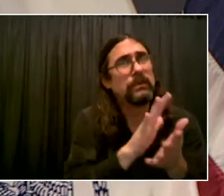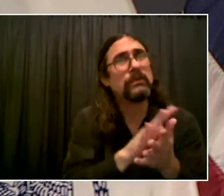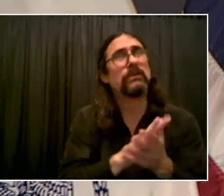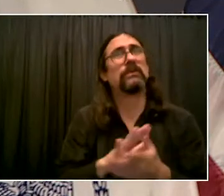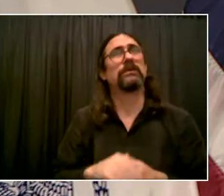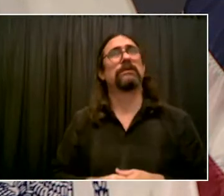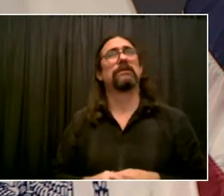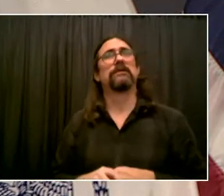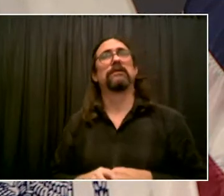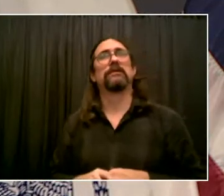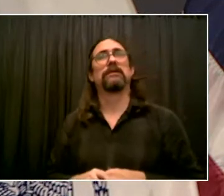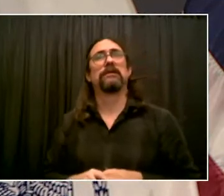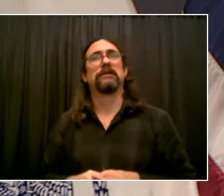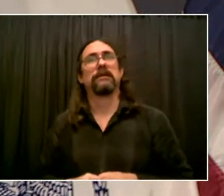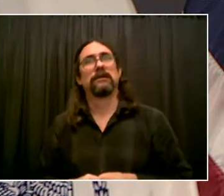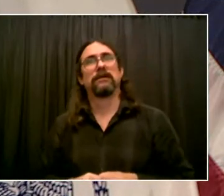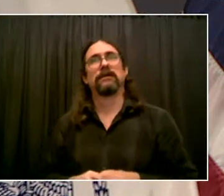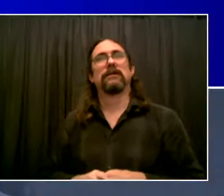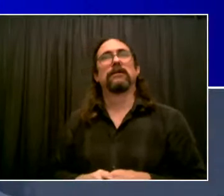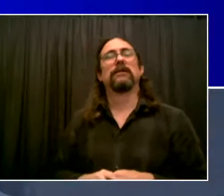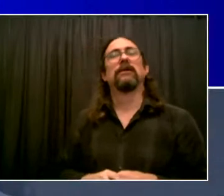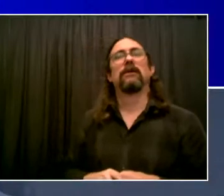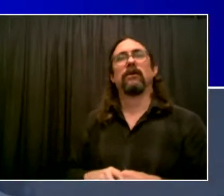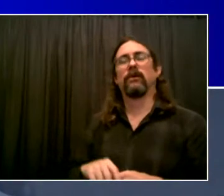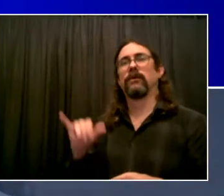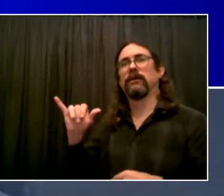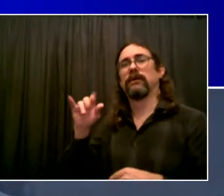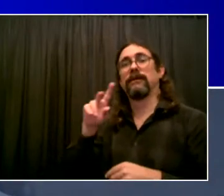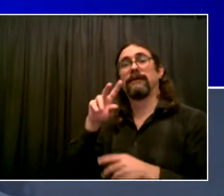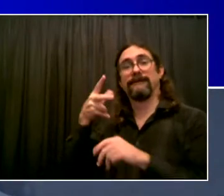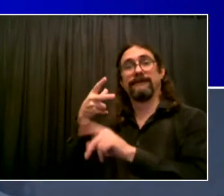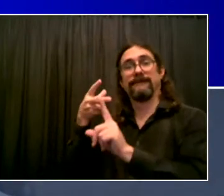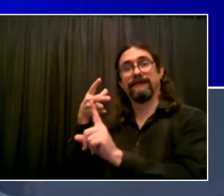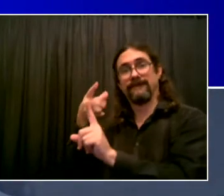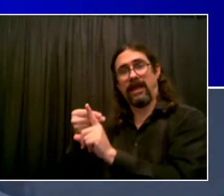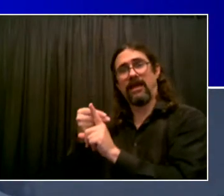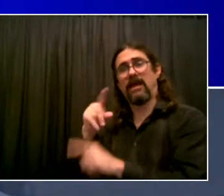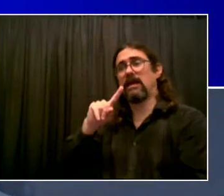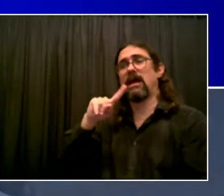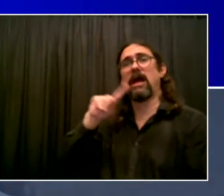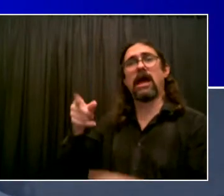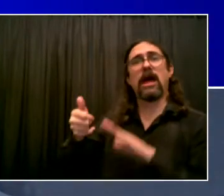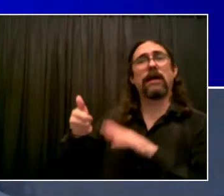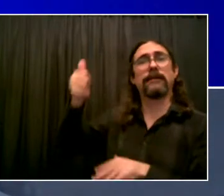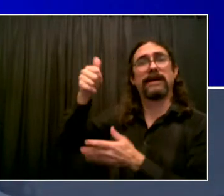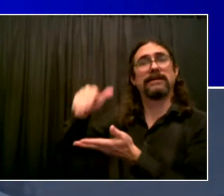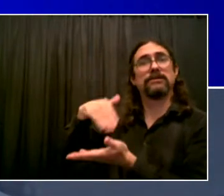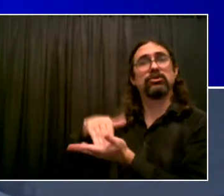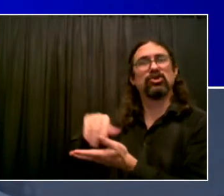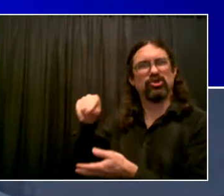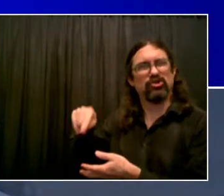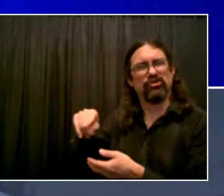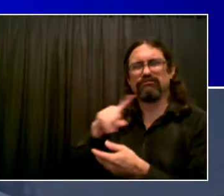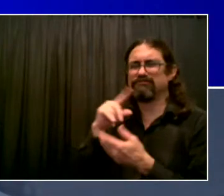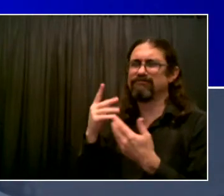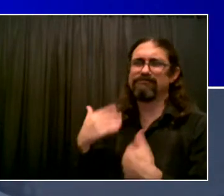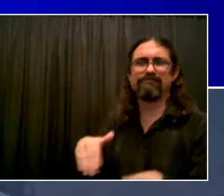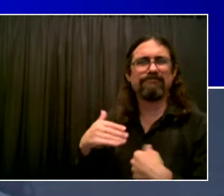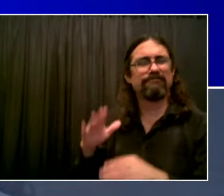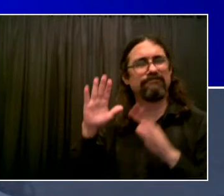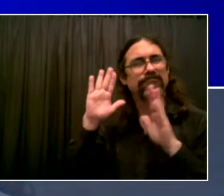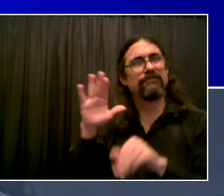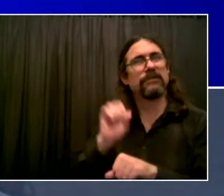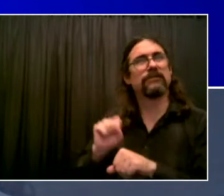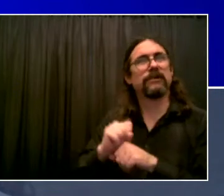and congratulations for this very, very well-deserved honor. Okay, let's go to indicators.